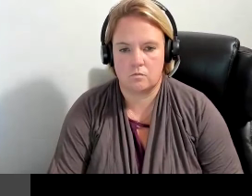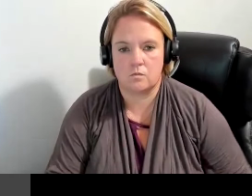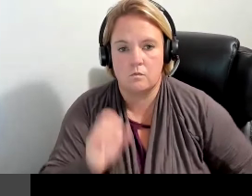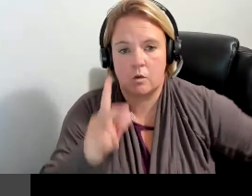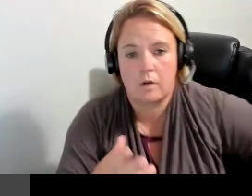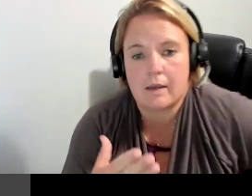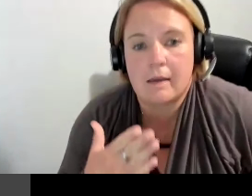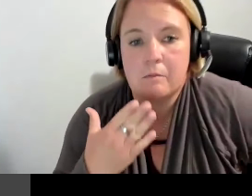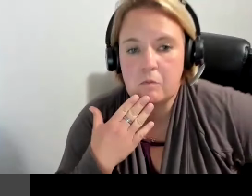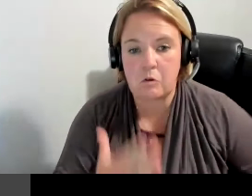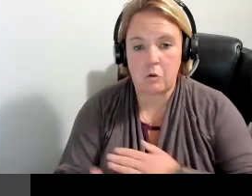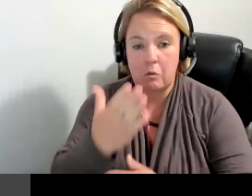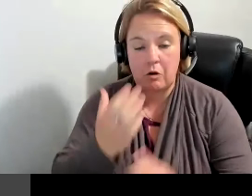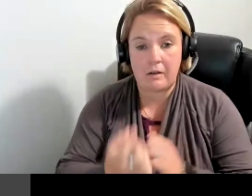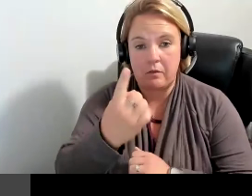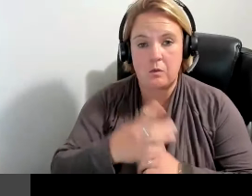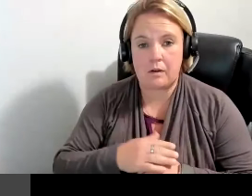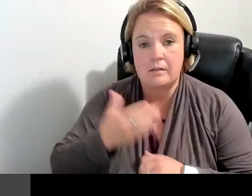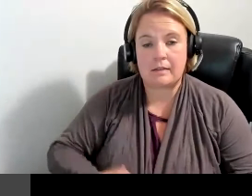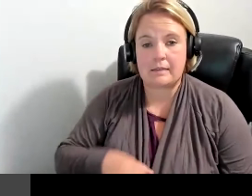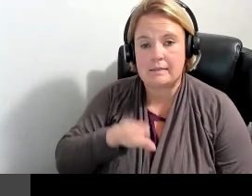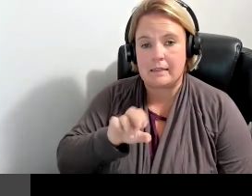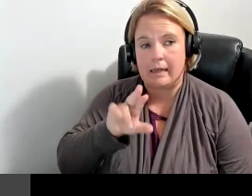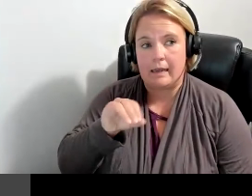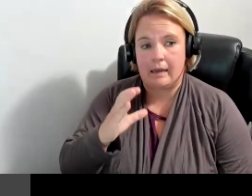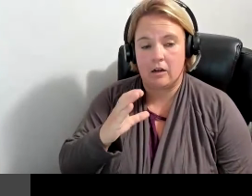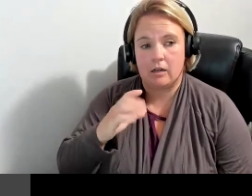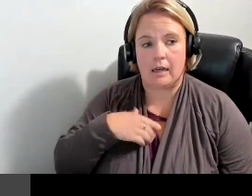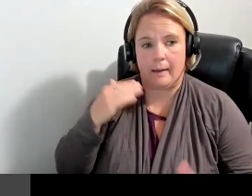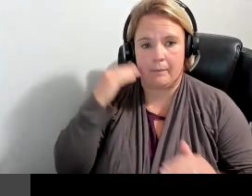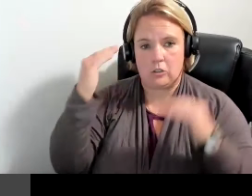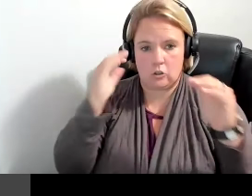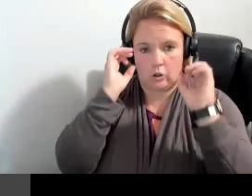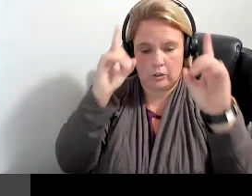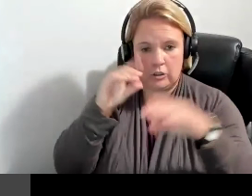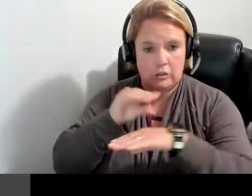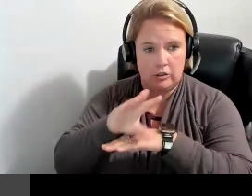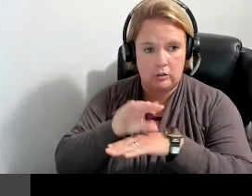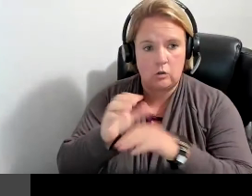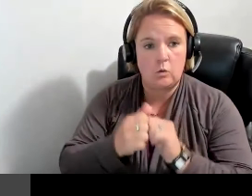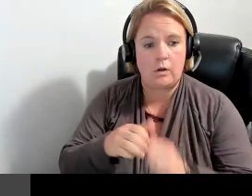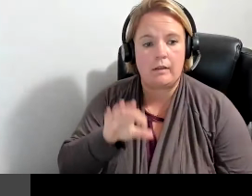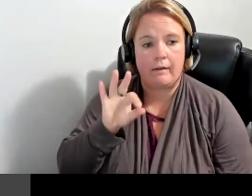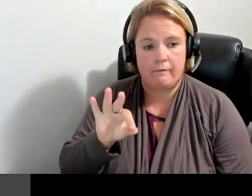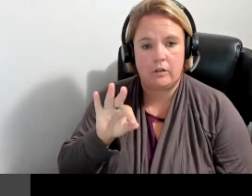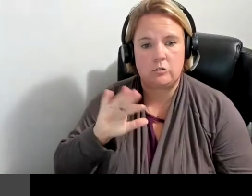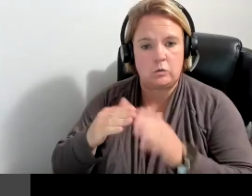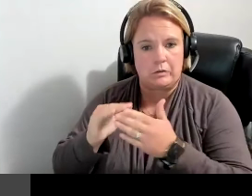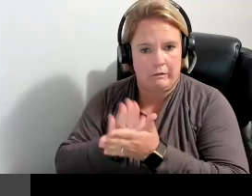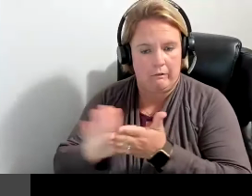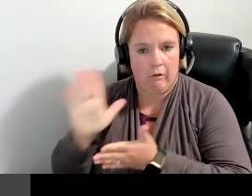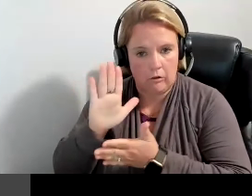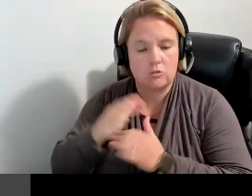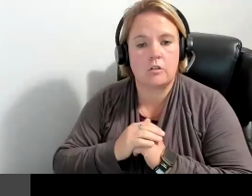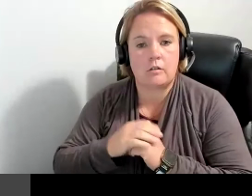well, good morning, everybody. My name is Eric Morin. I'm one of the adult education counselors with Fresno City College. I also have one of my